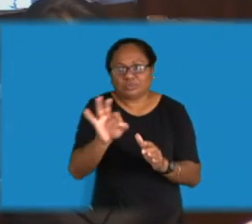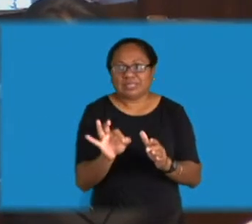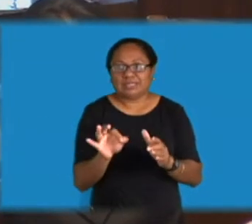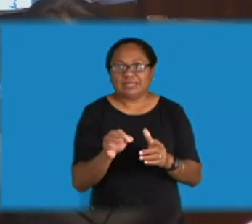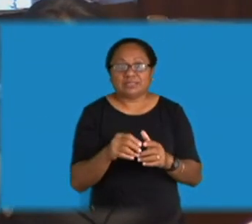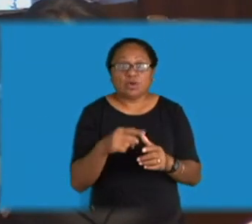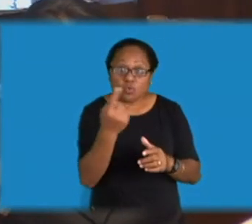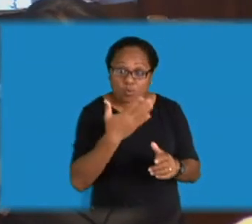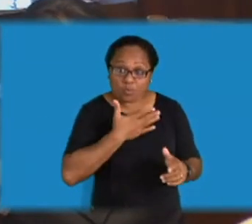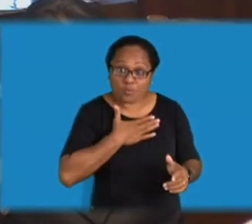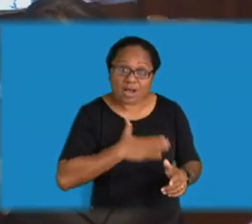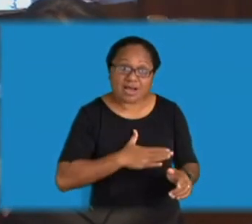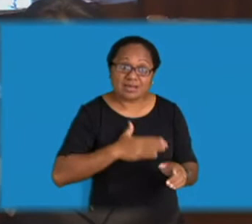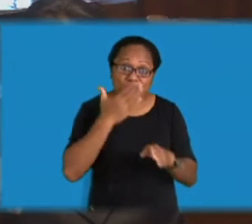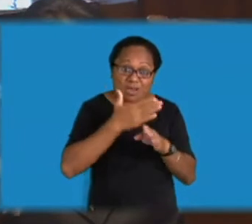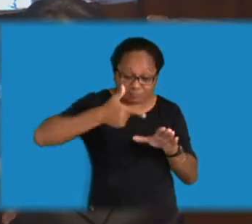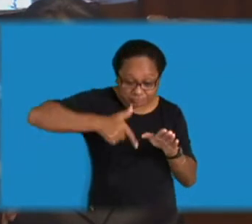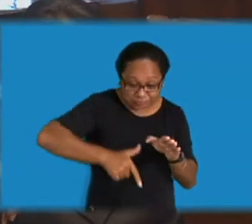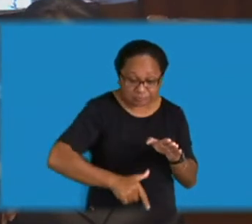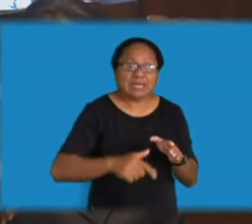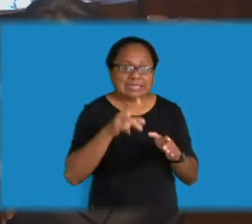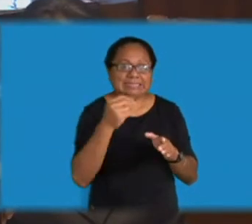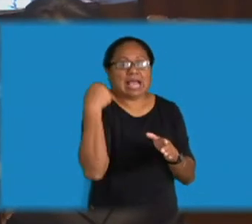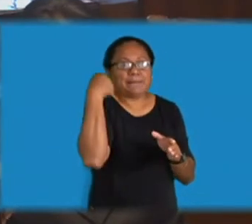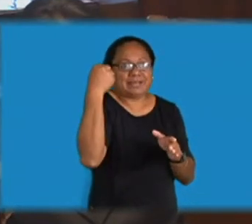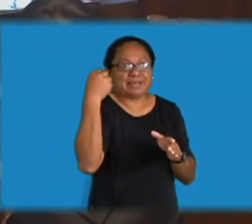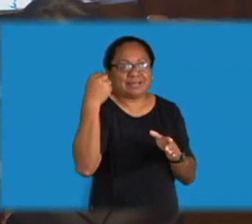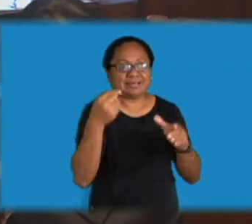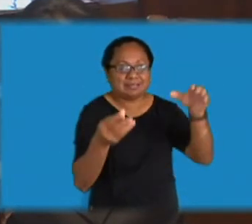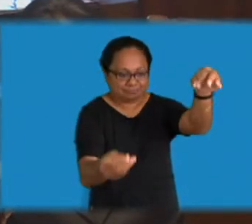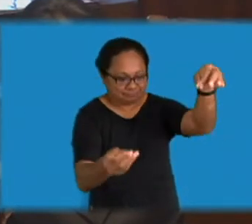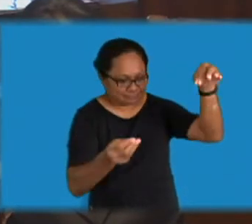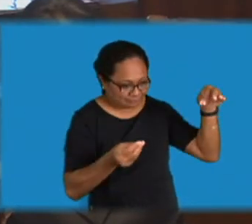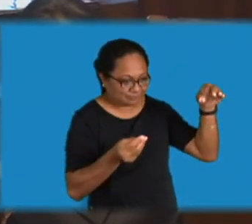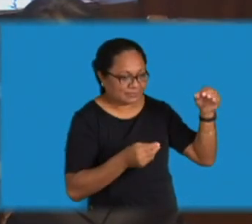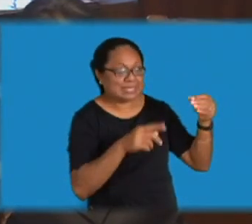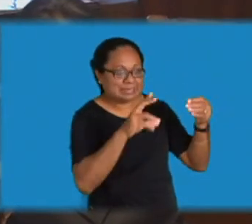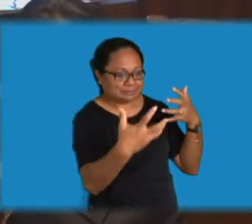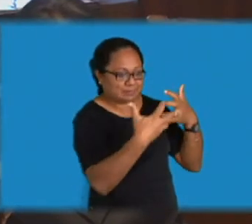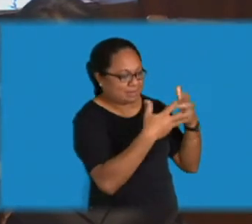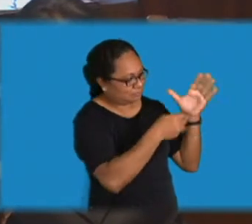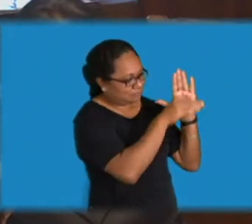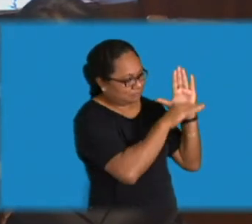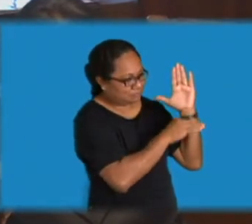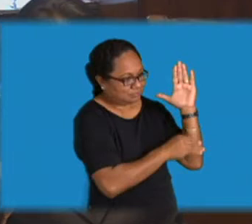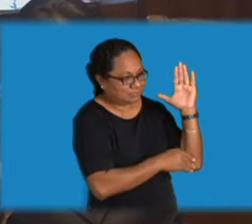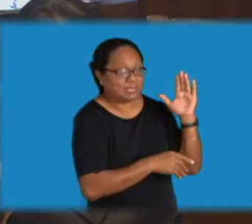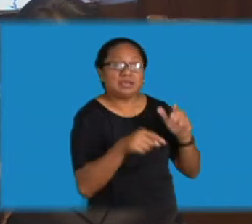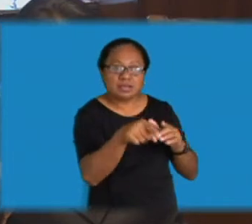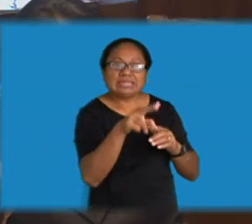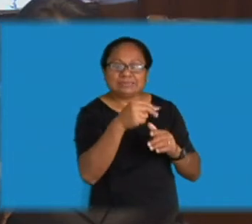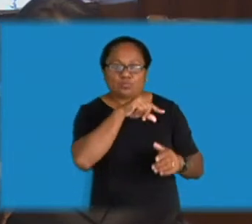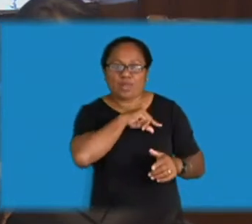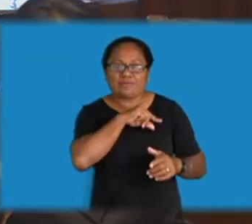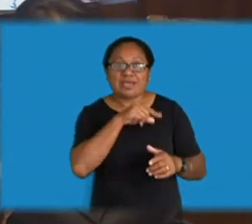any applicant has to be completed, and it has to be shown by the company that has done an adequate exploratory study to